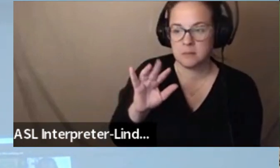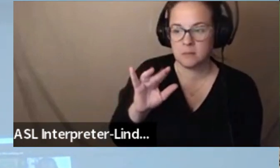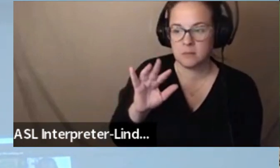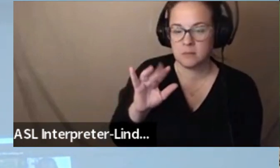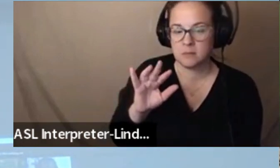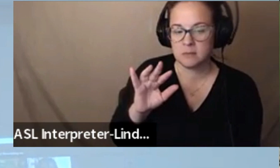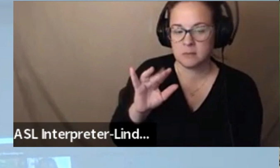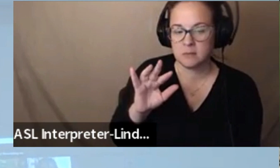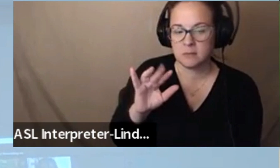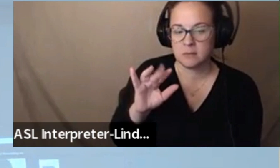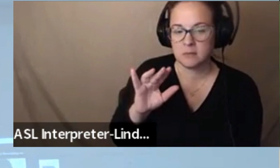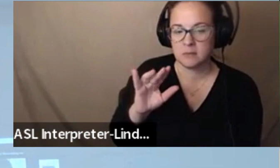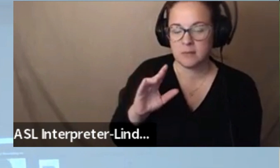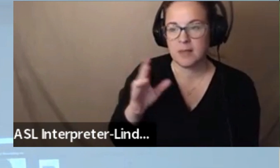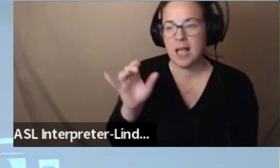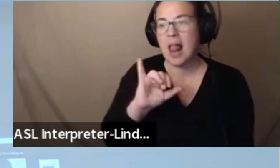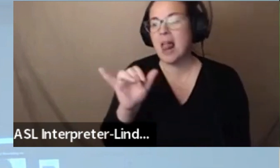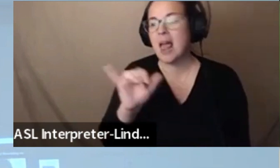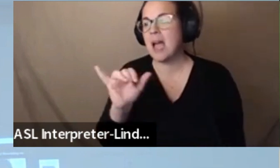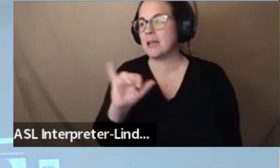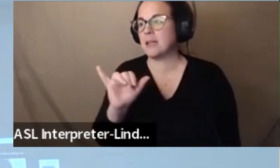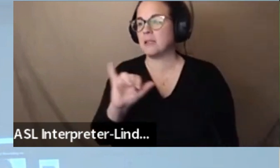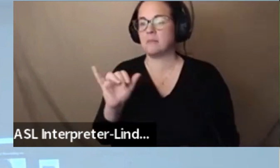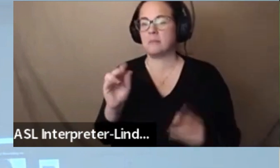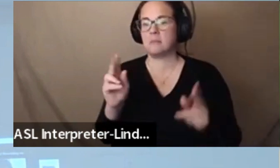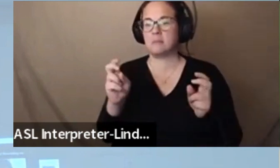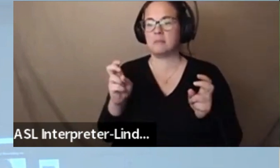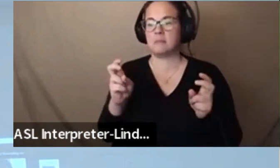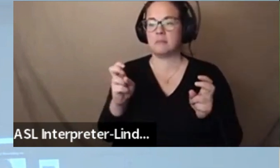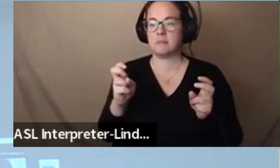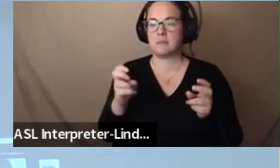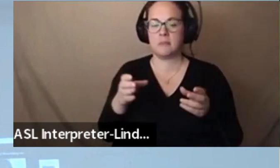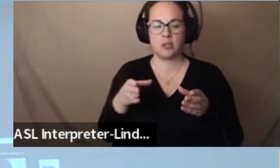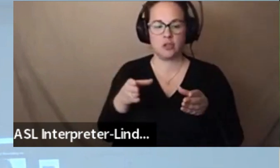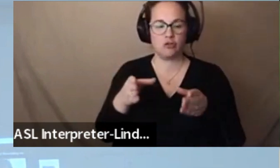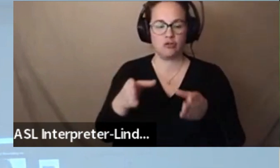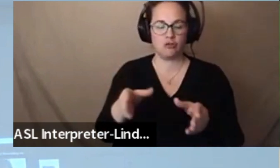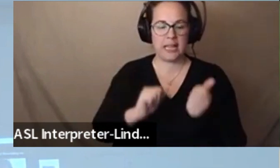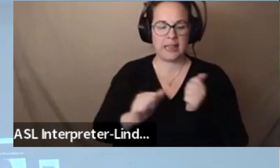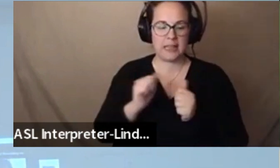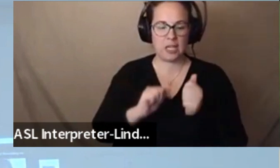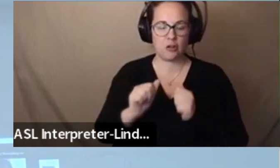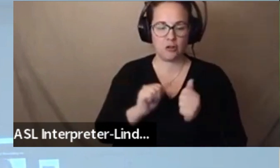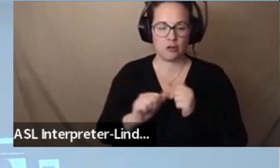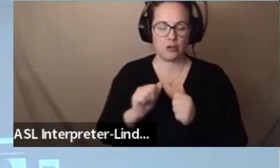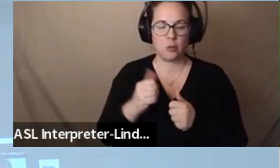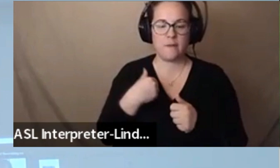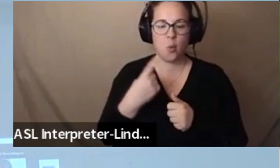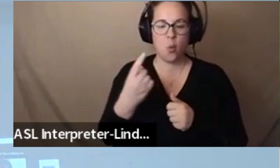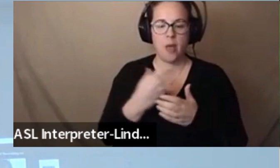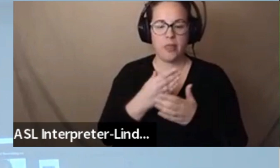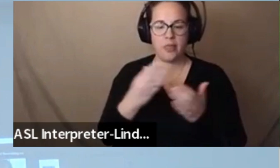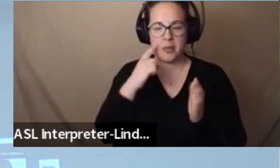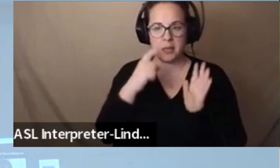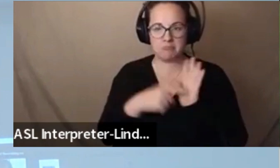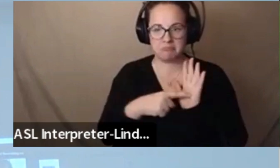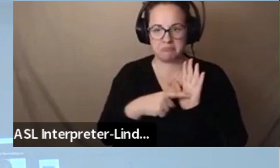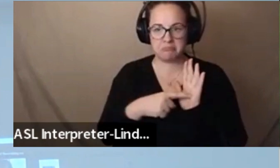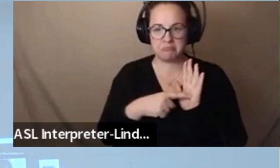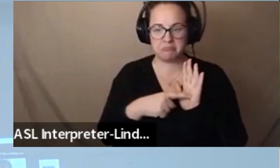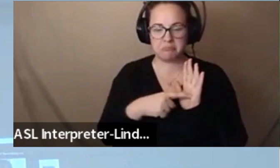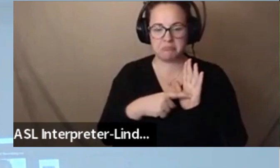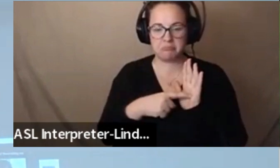so they decided we just wear, kind of like street theatre, where you might wear one thing that just denotes your